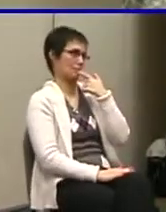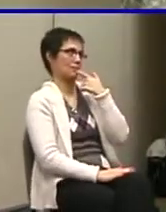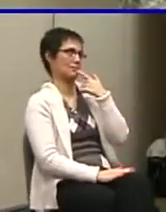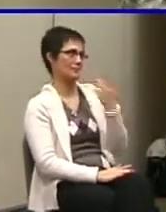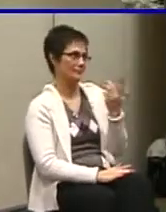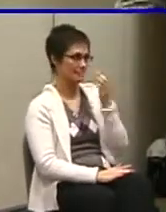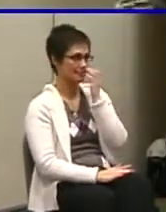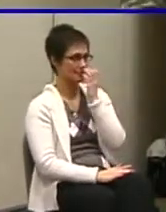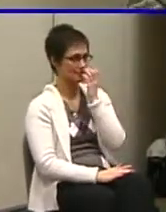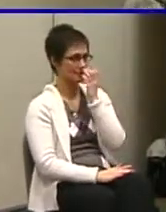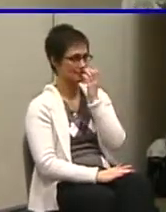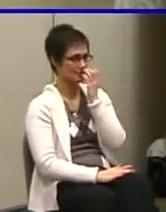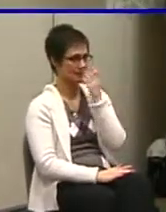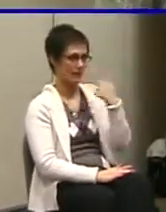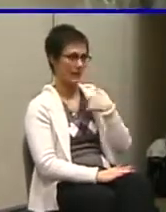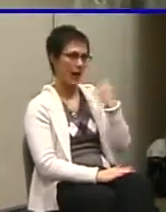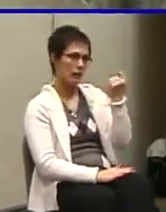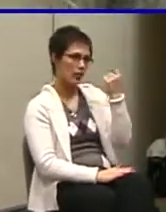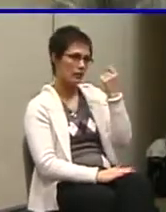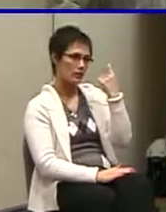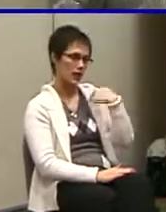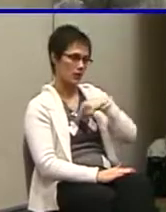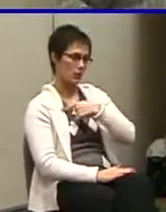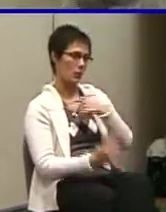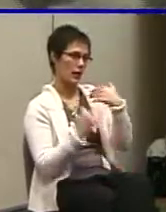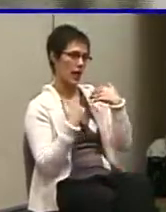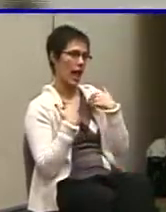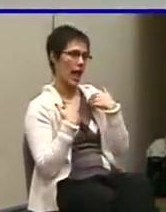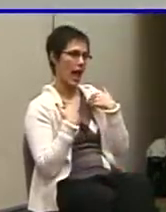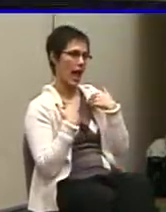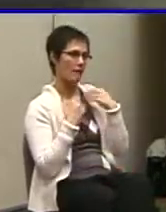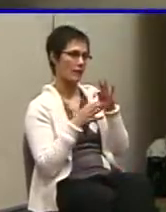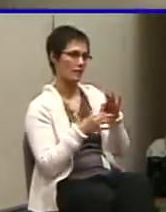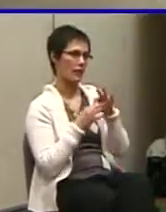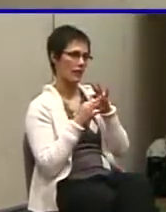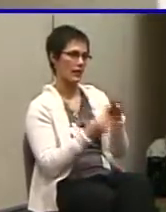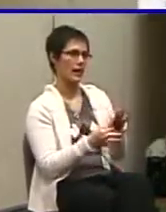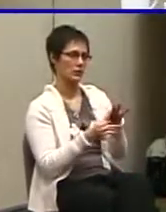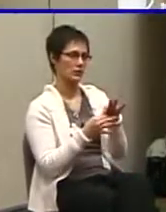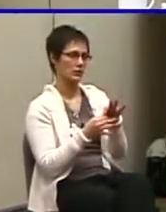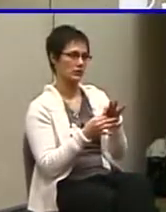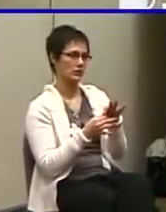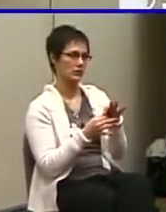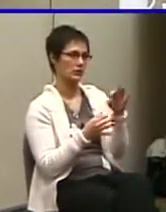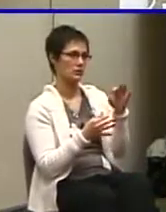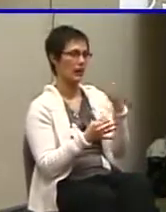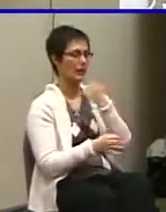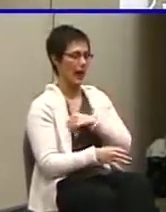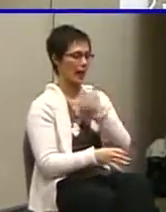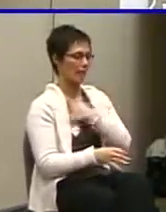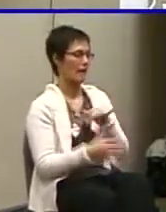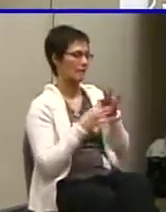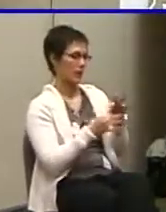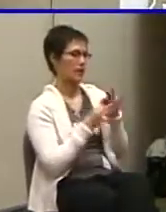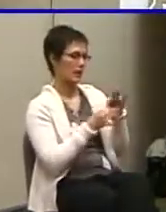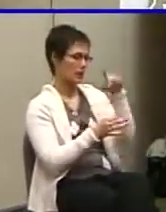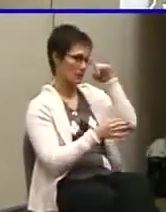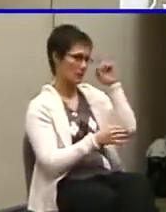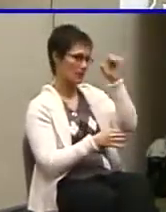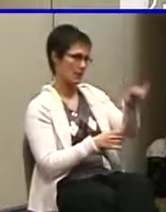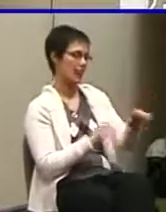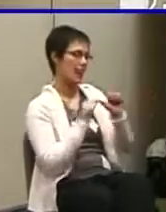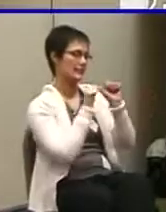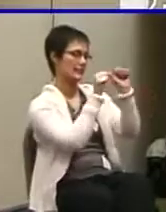All right. I mean, I understand, like, you know, we have gang affiliation, you know, that kind of a thing, yes, we do, because that's continuous